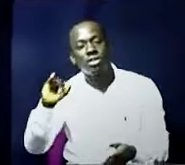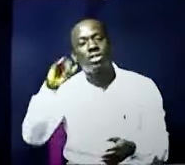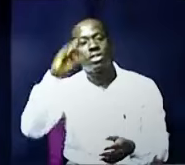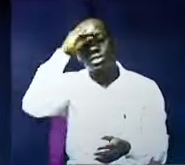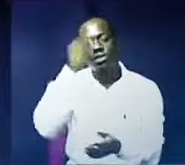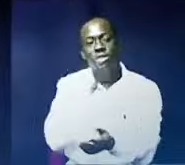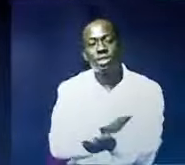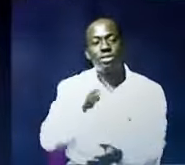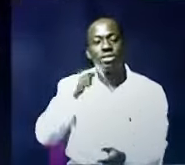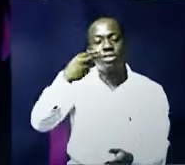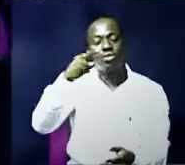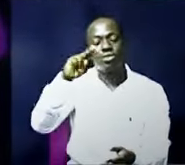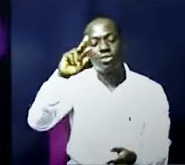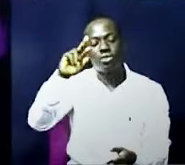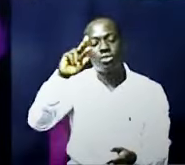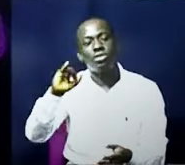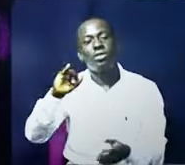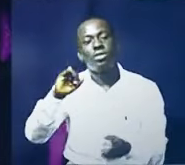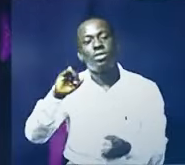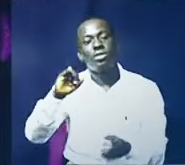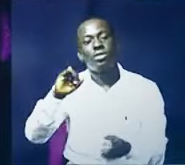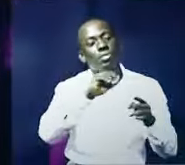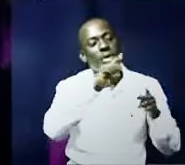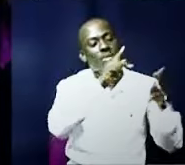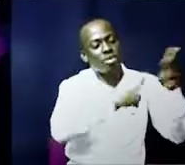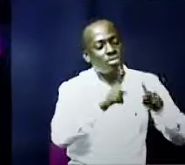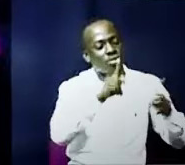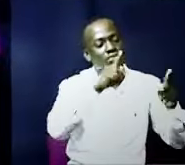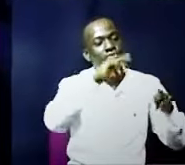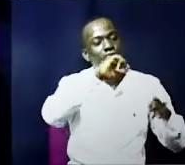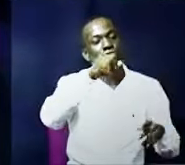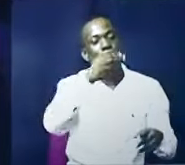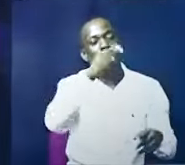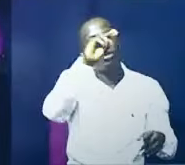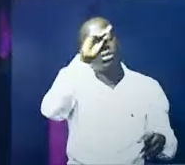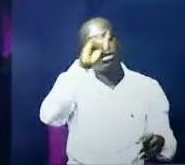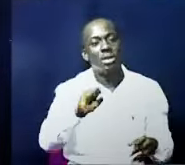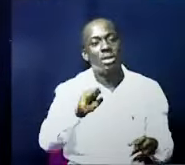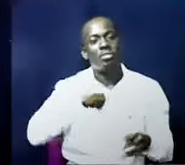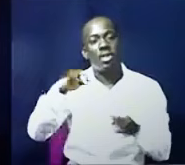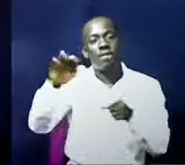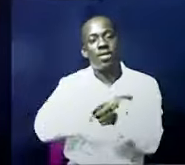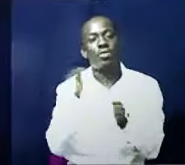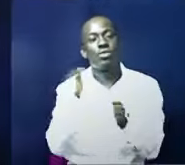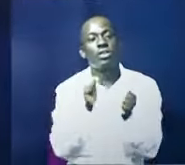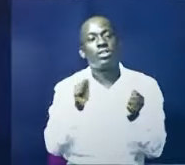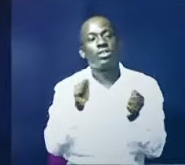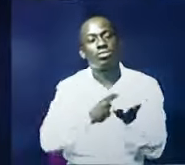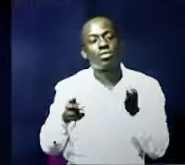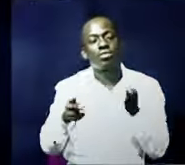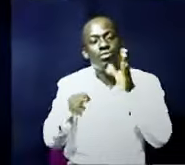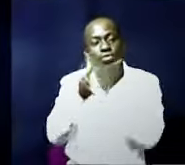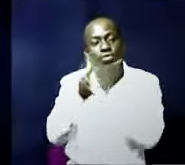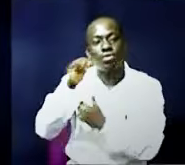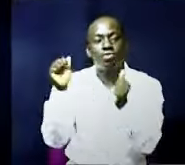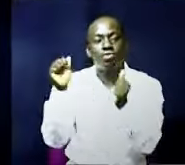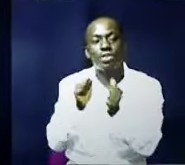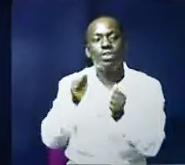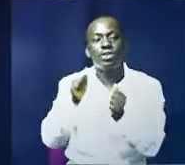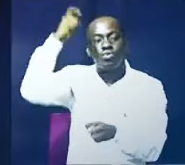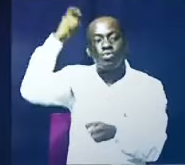Judah. Verse 3, and I have filled him with the Spirit of God and wisdom, with